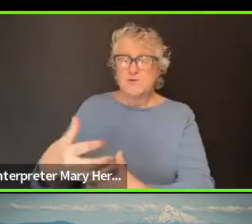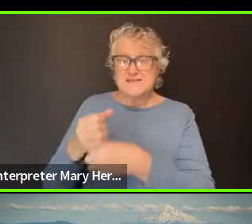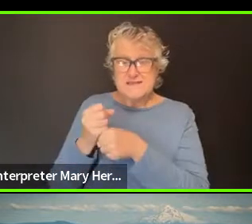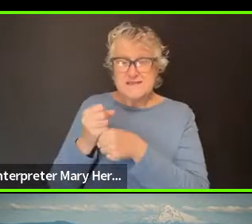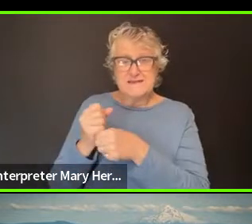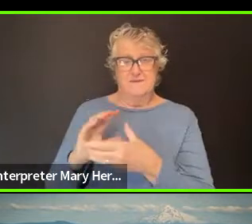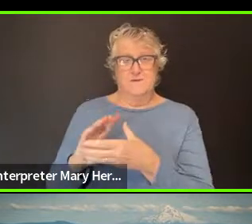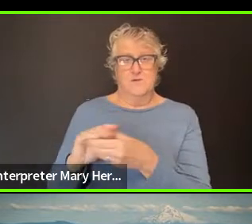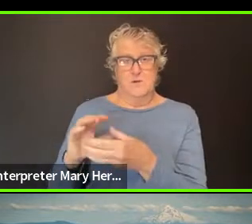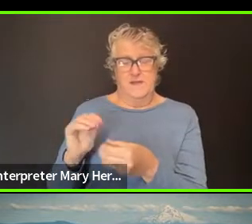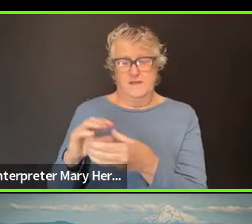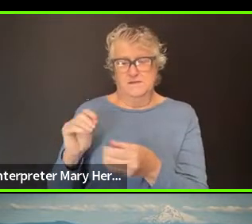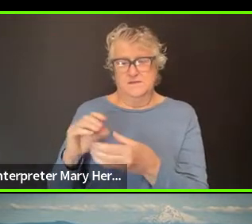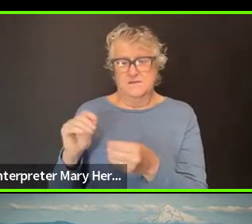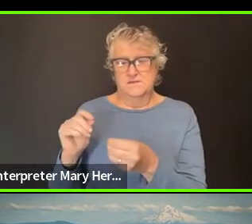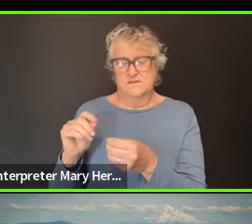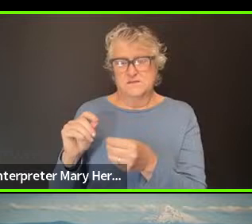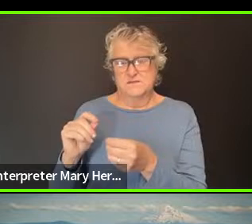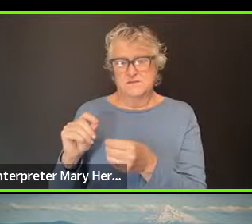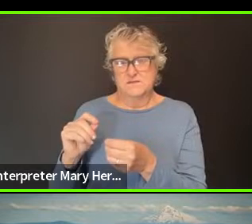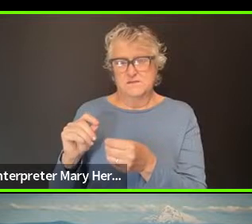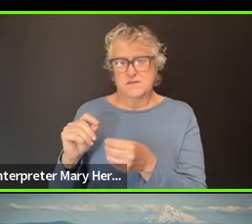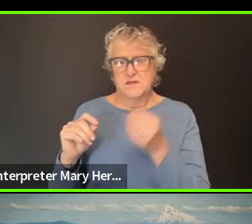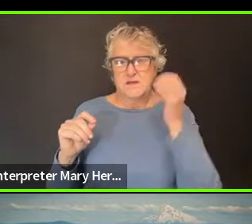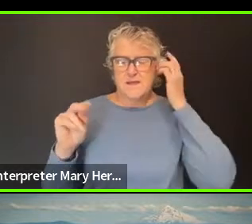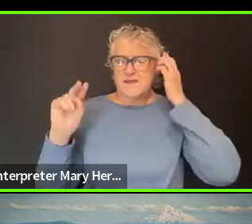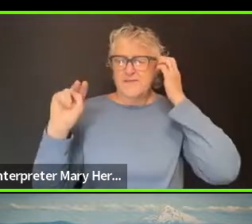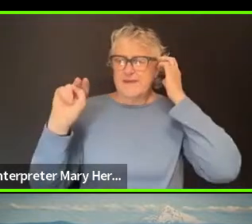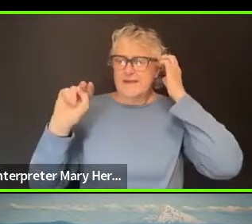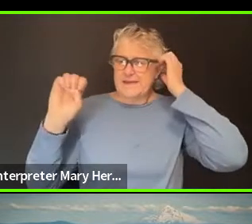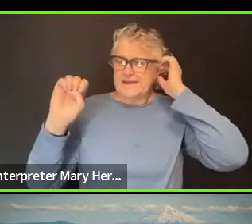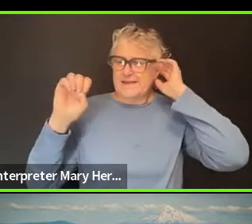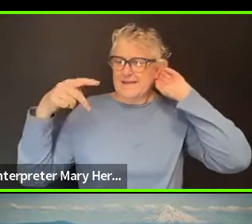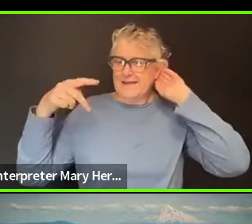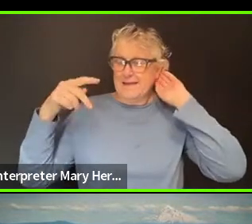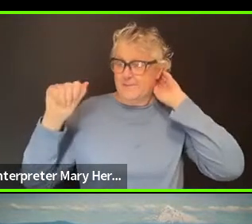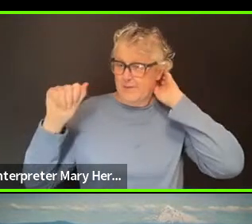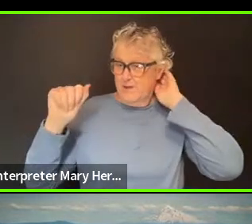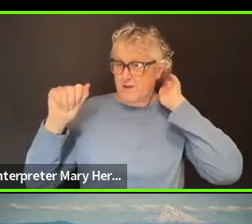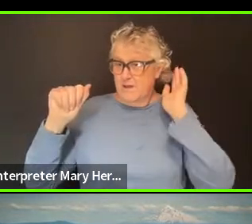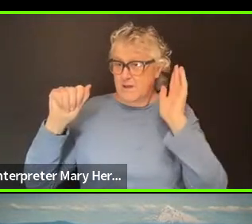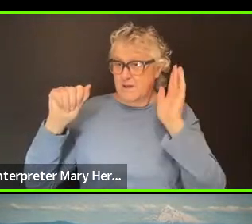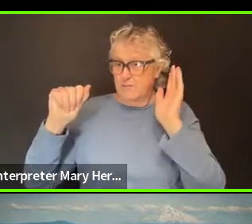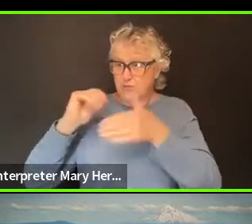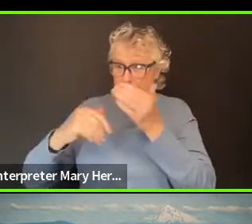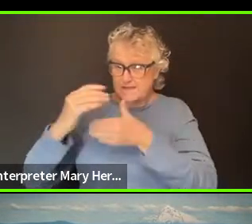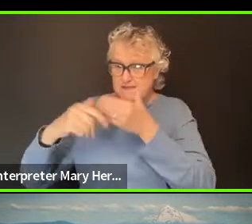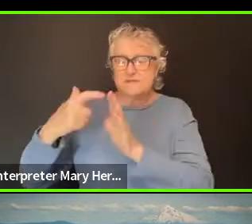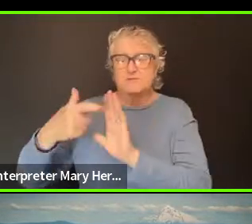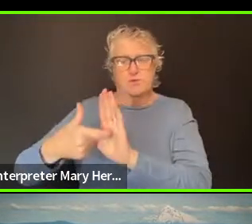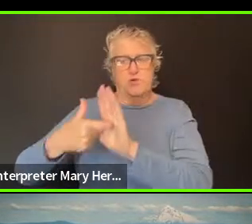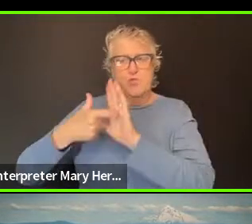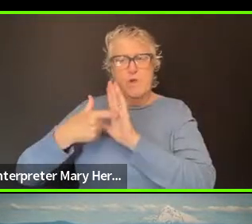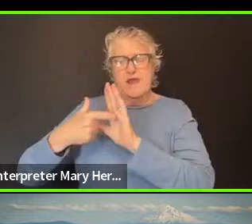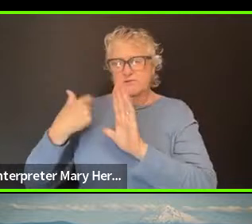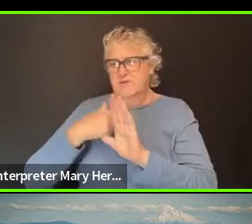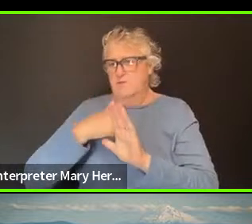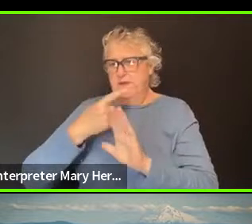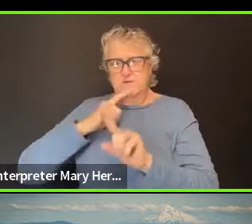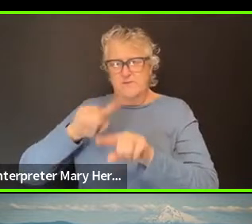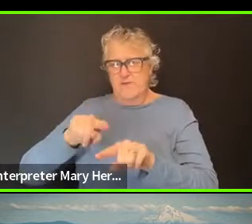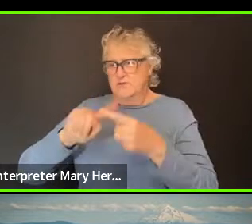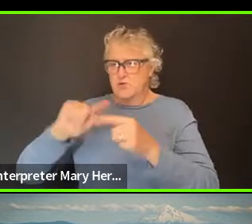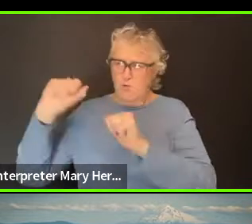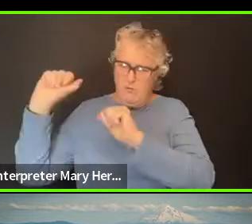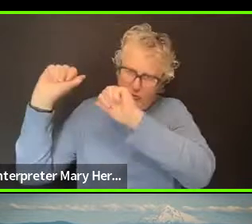the NEPA process requires that all comments be responded to, and that we show the public how we've addressed